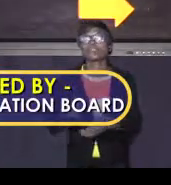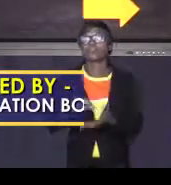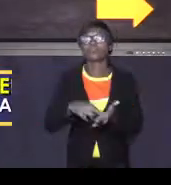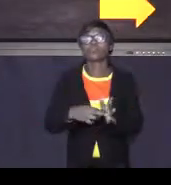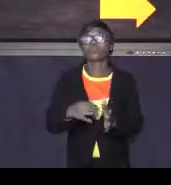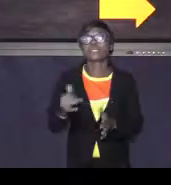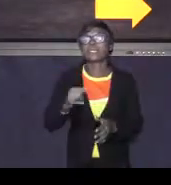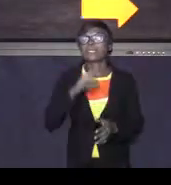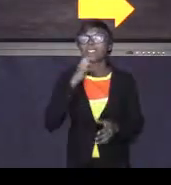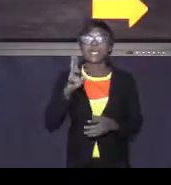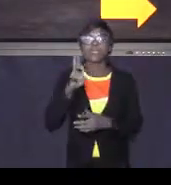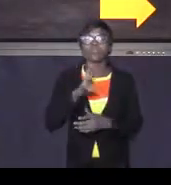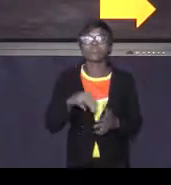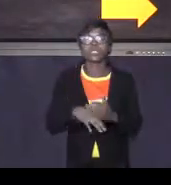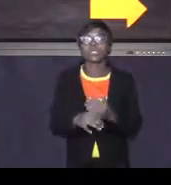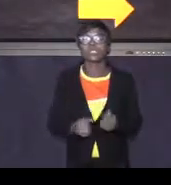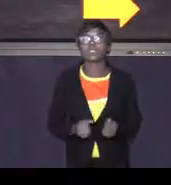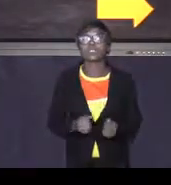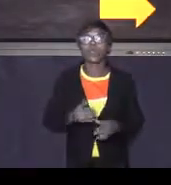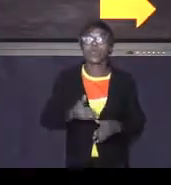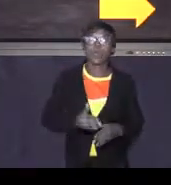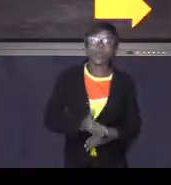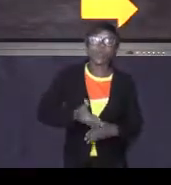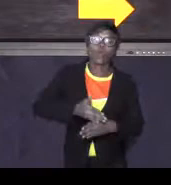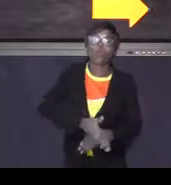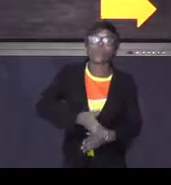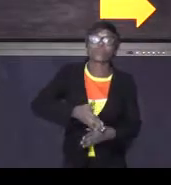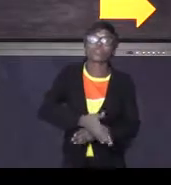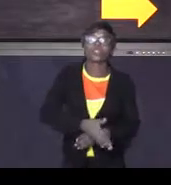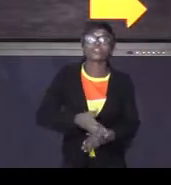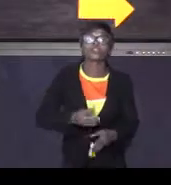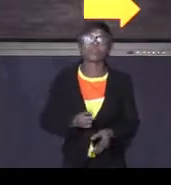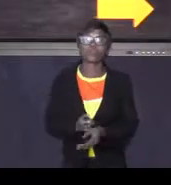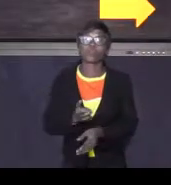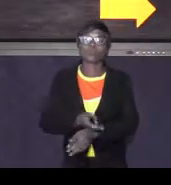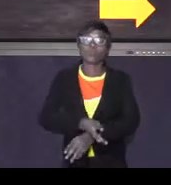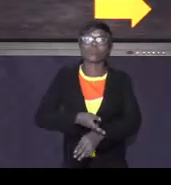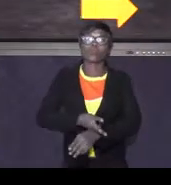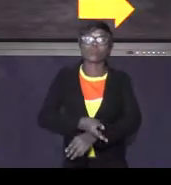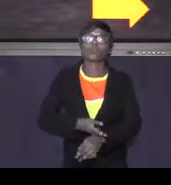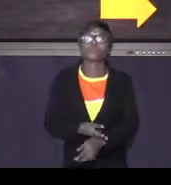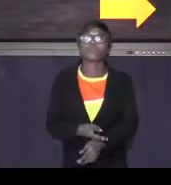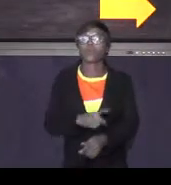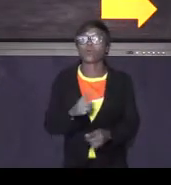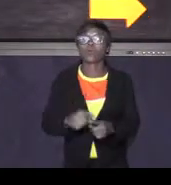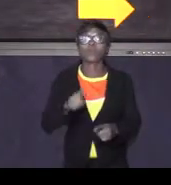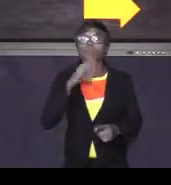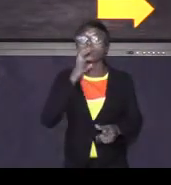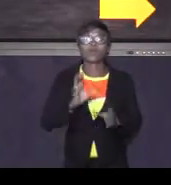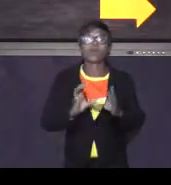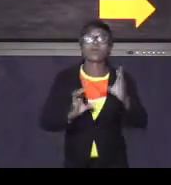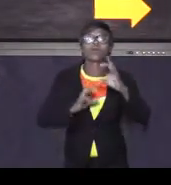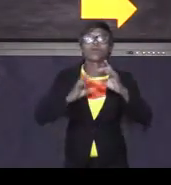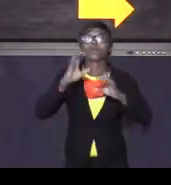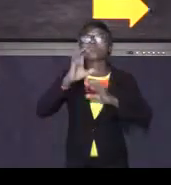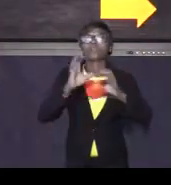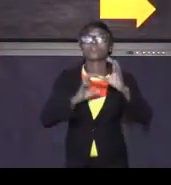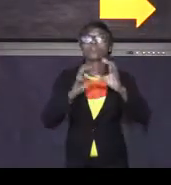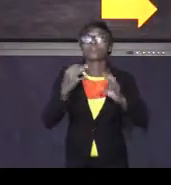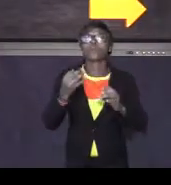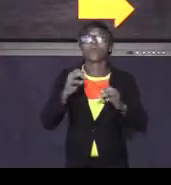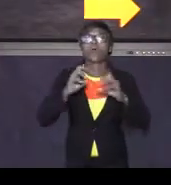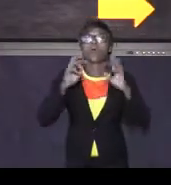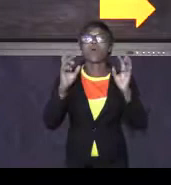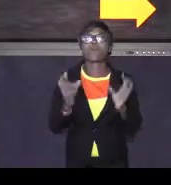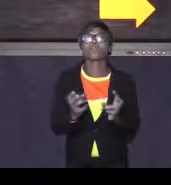used in cutting wood during construction of objects. Cutting tools are used in cutting